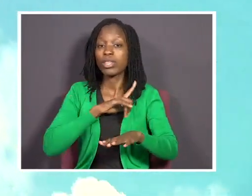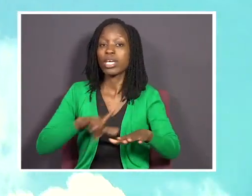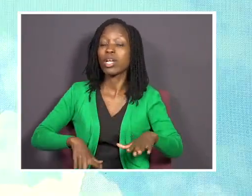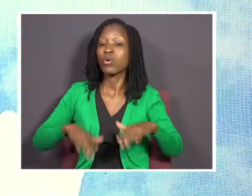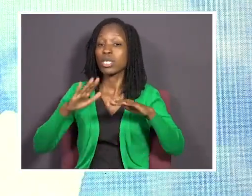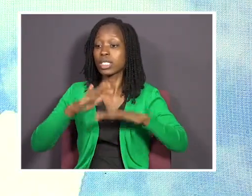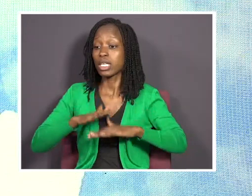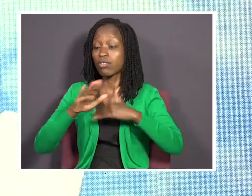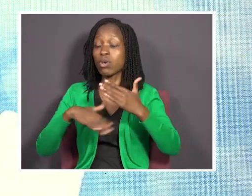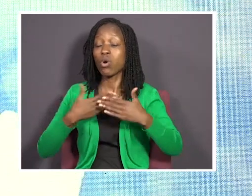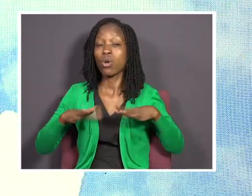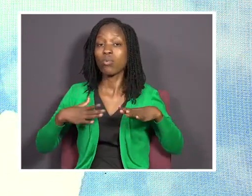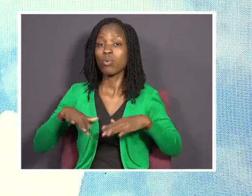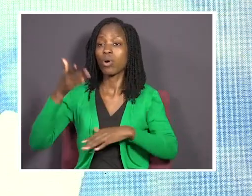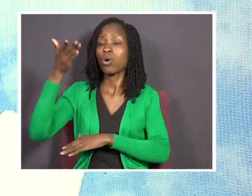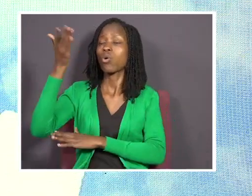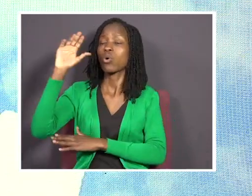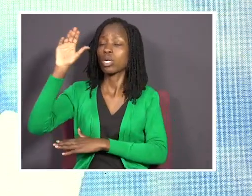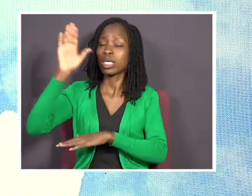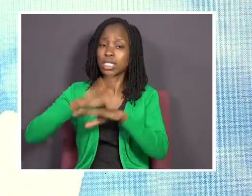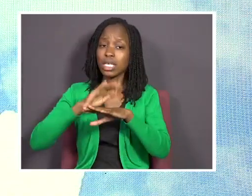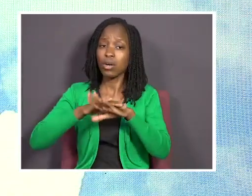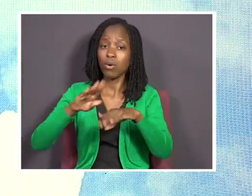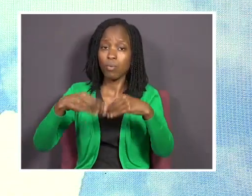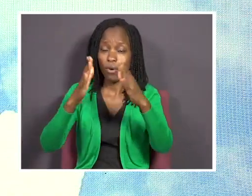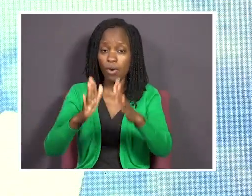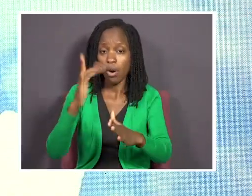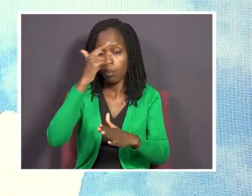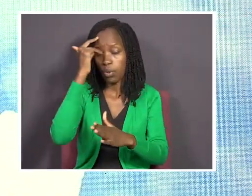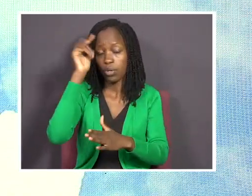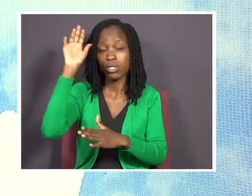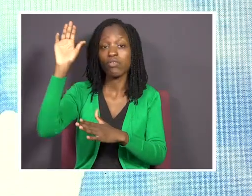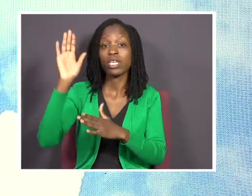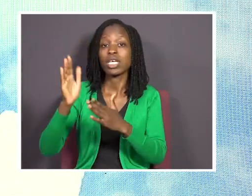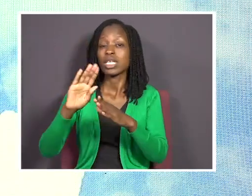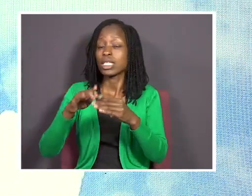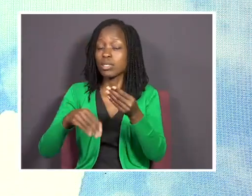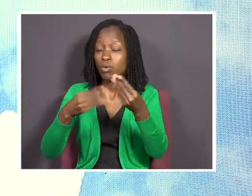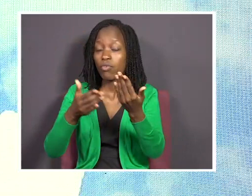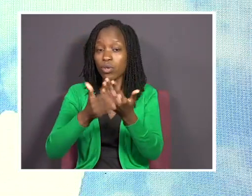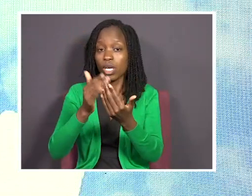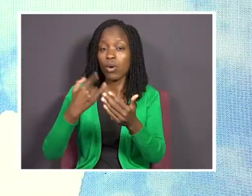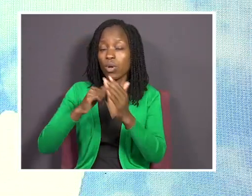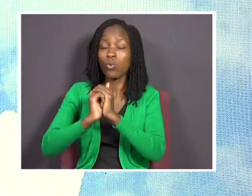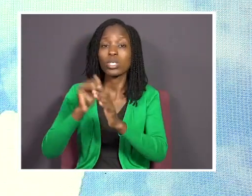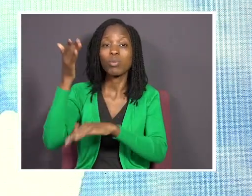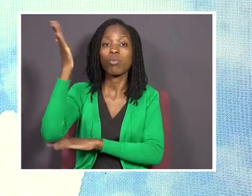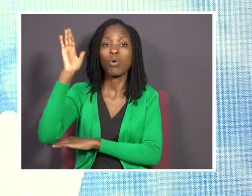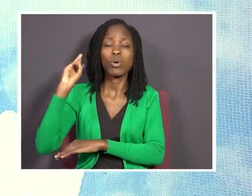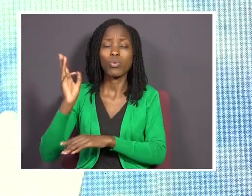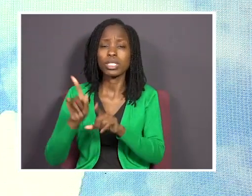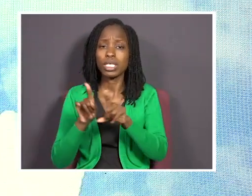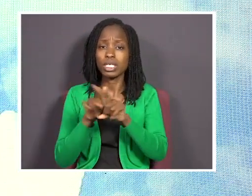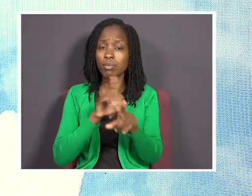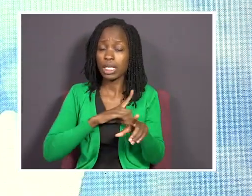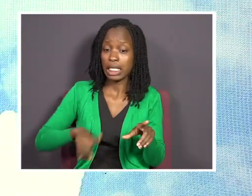a very good provider. For his providential care, we will worship him. And he invites us,